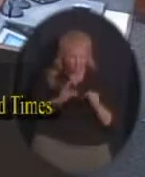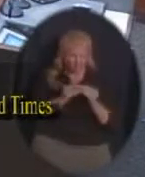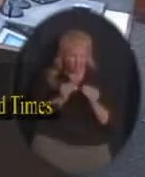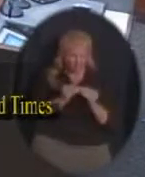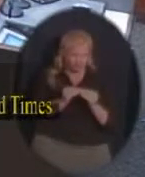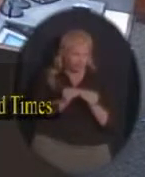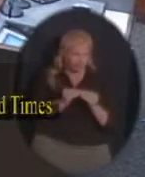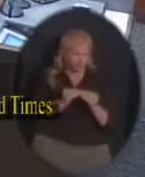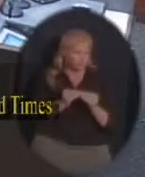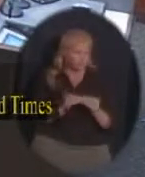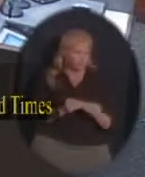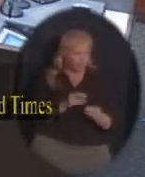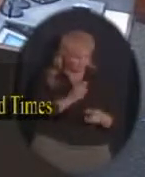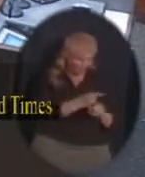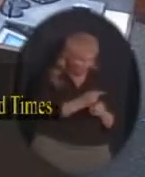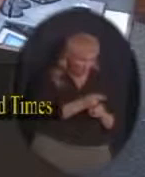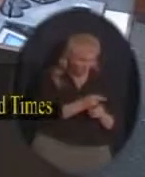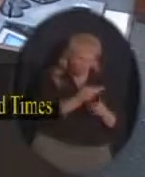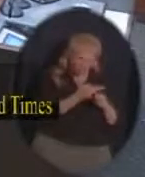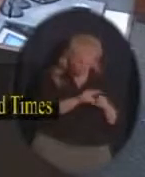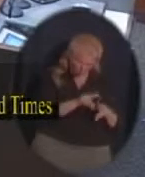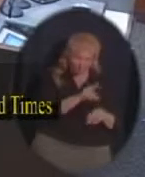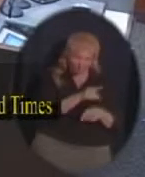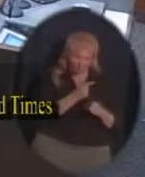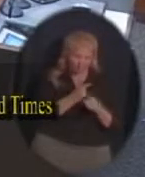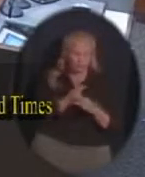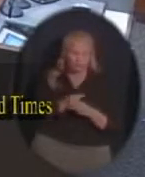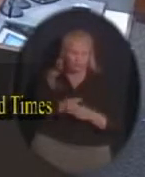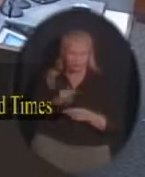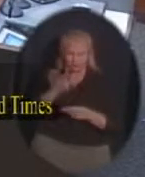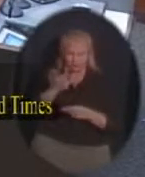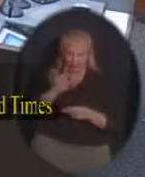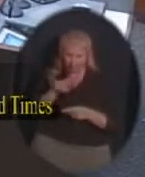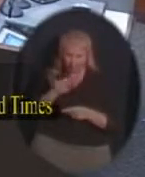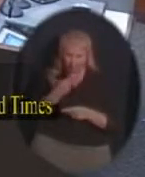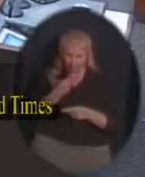Right, Mr. Diener, short meeting. On the 29th?